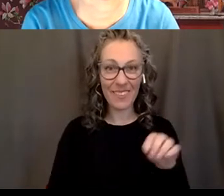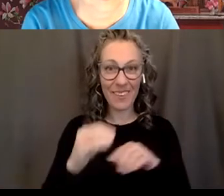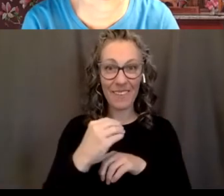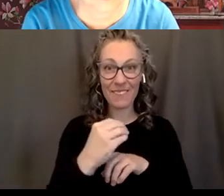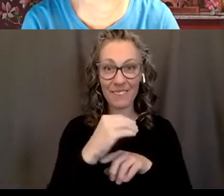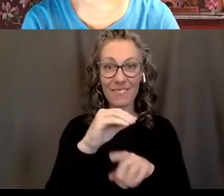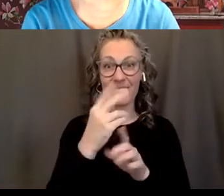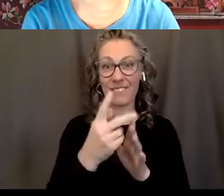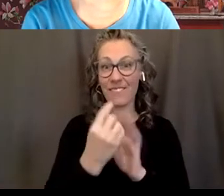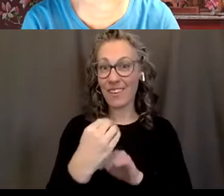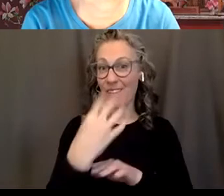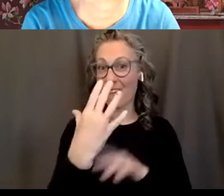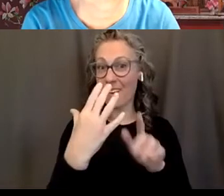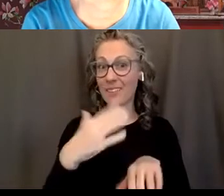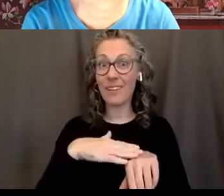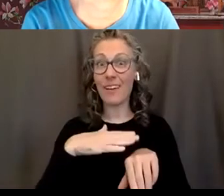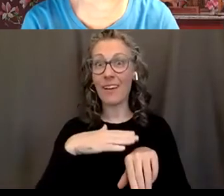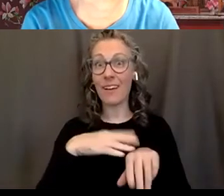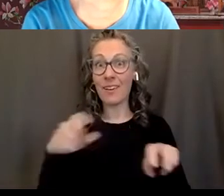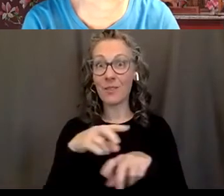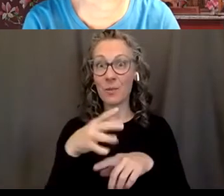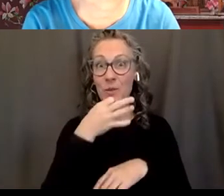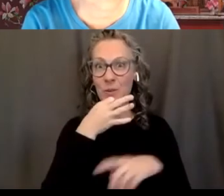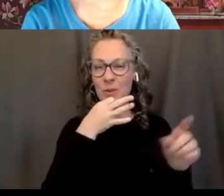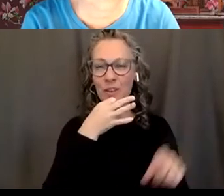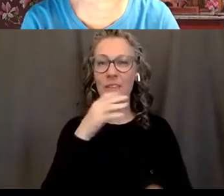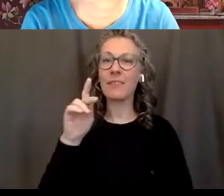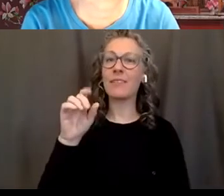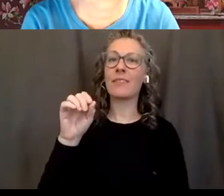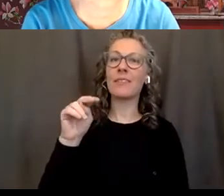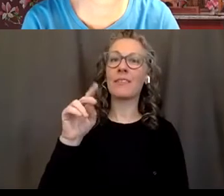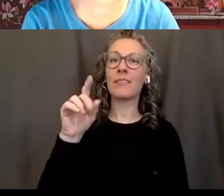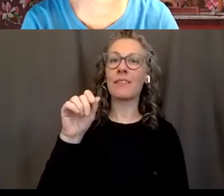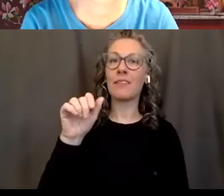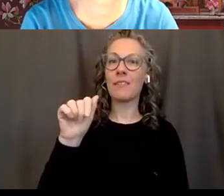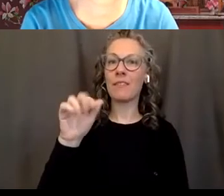well. So I know, Kendara, there was a question that was asked of you in the,